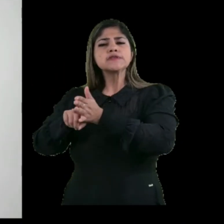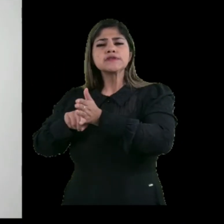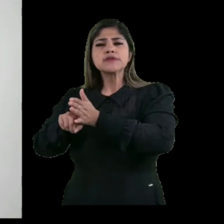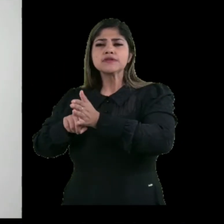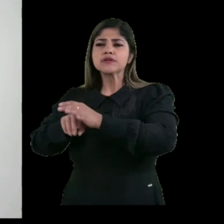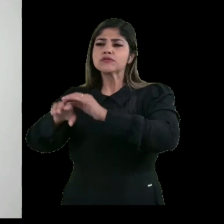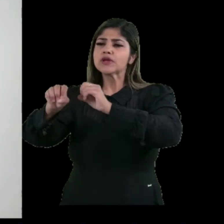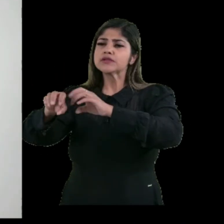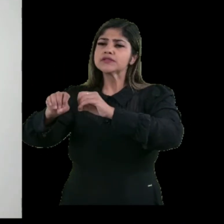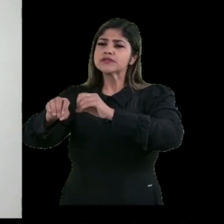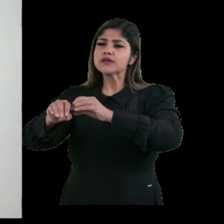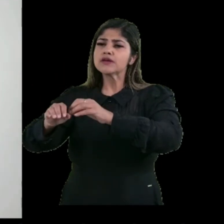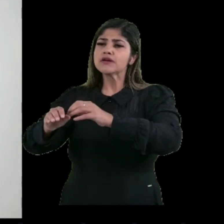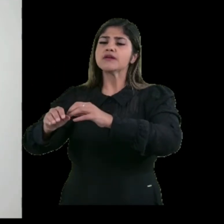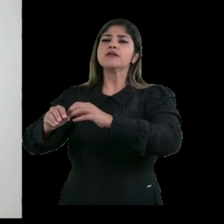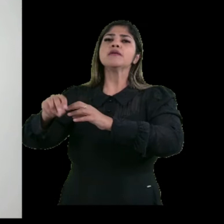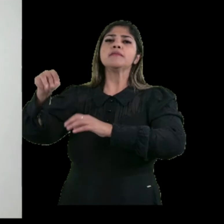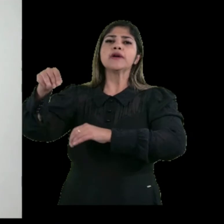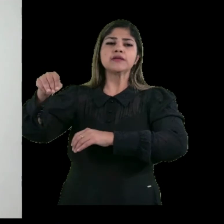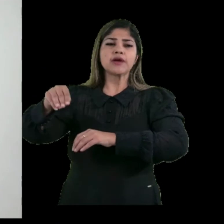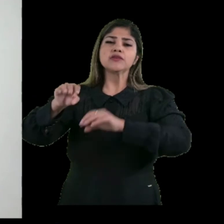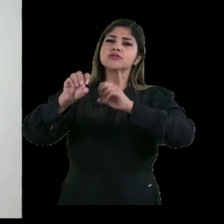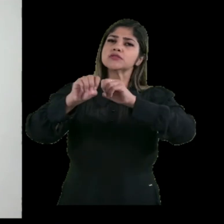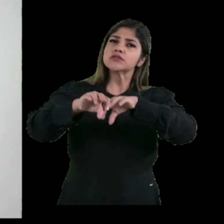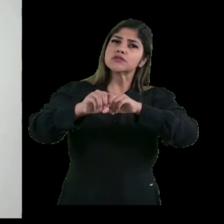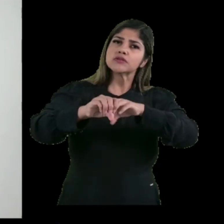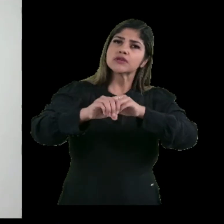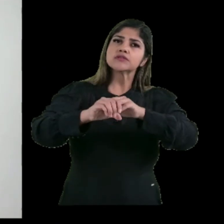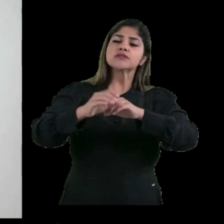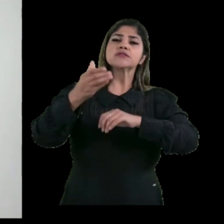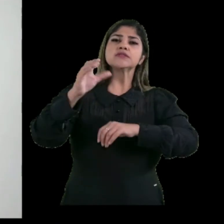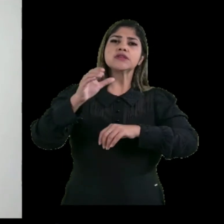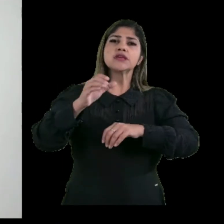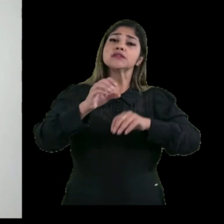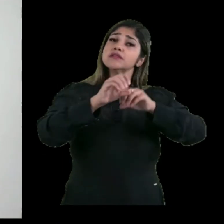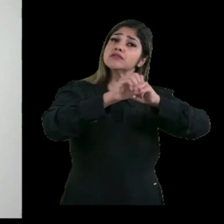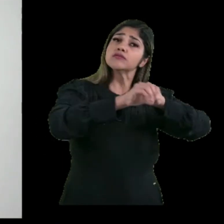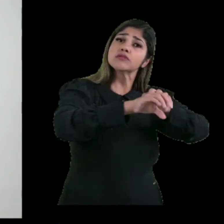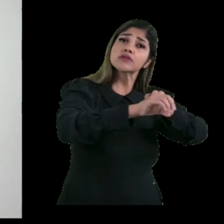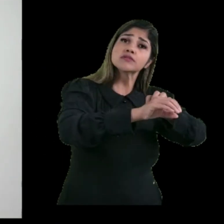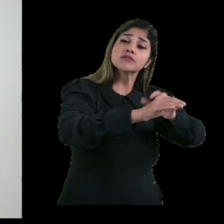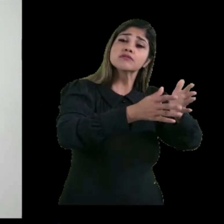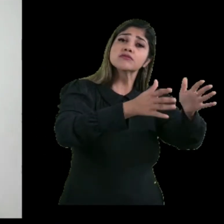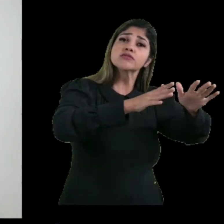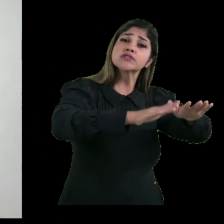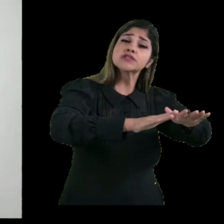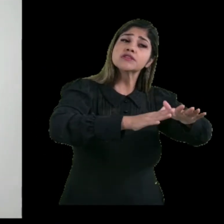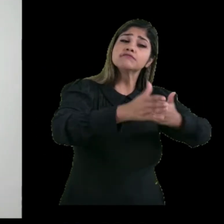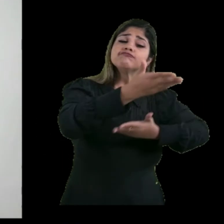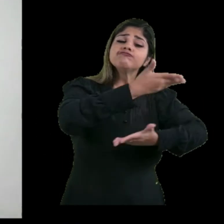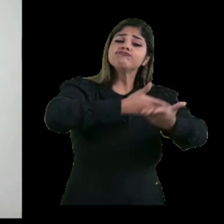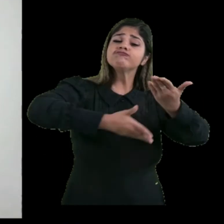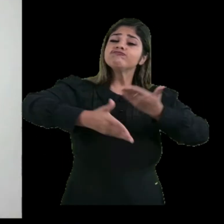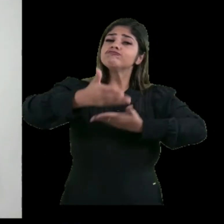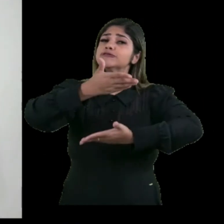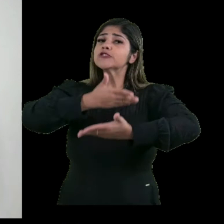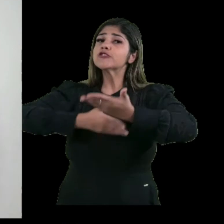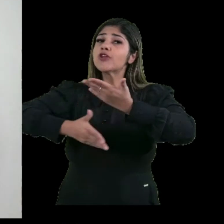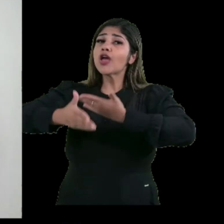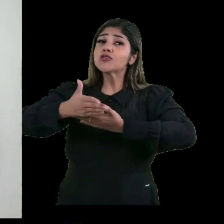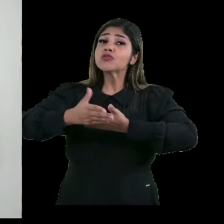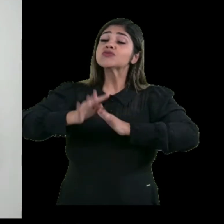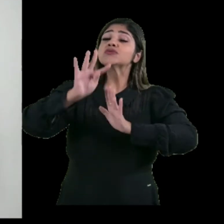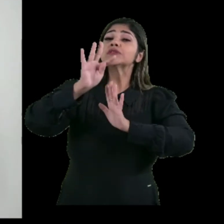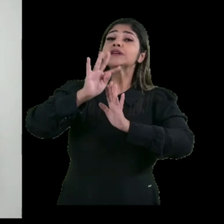education, and inclusive education. From this interaction, I wrote this text for you, a project